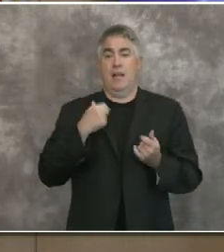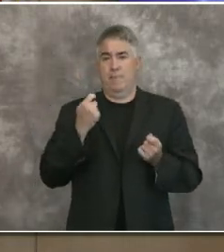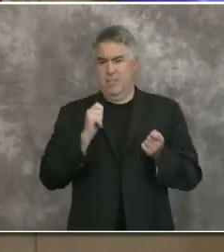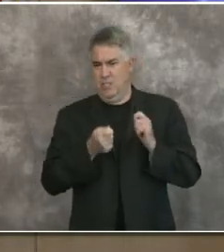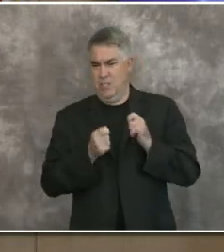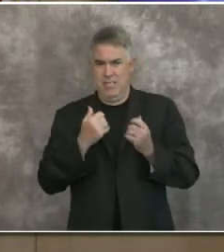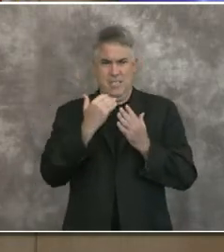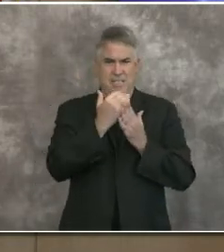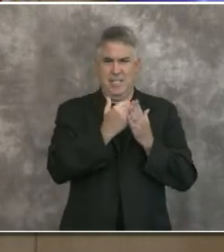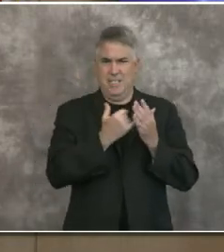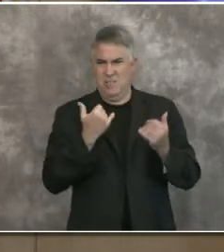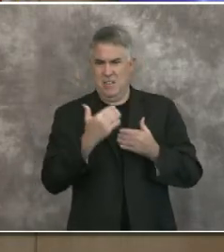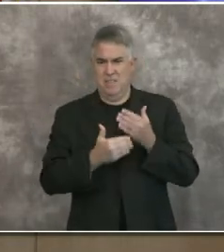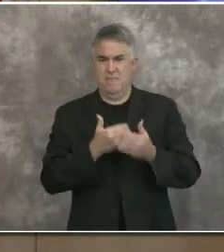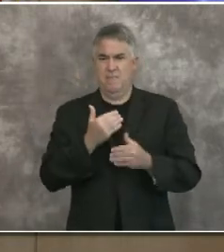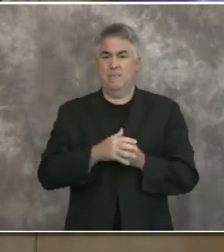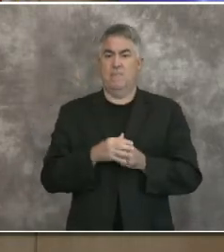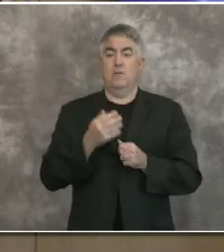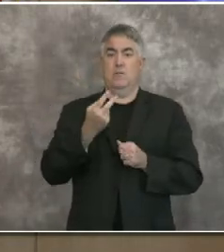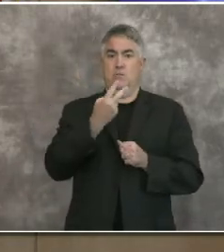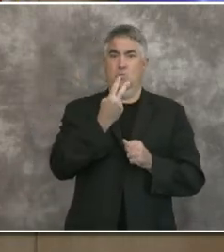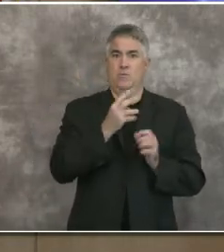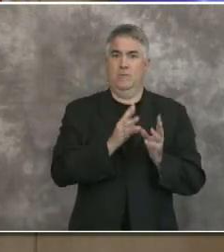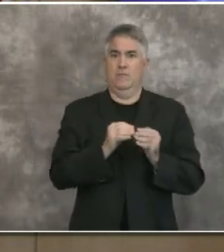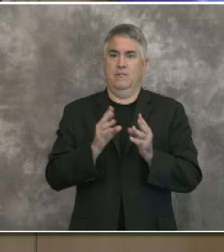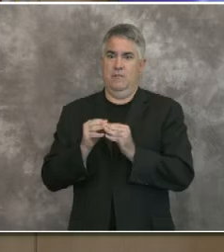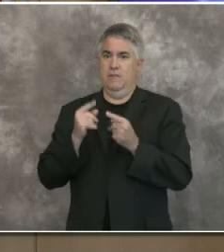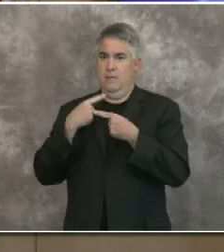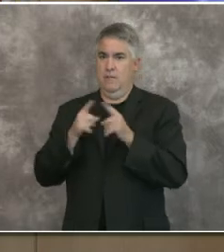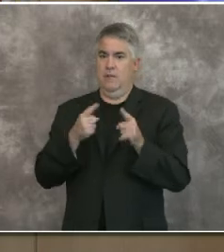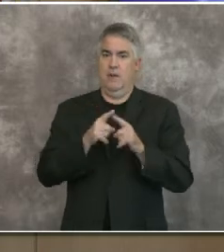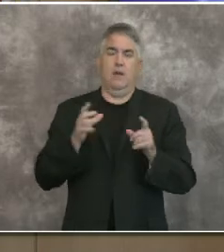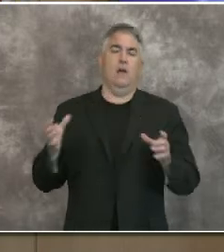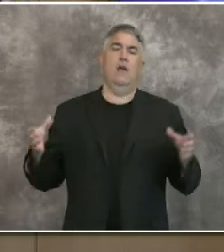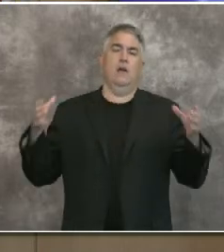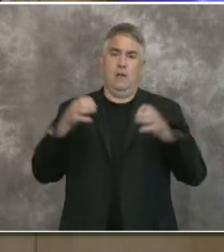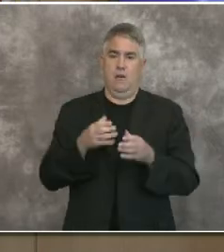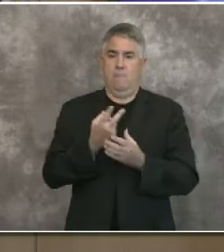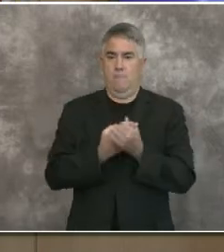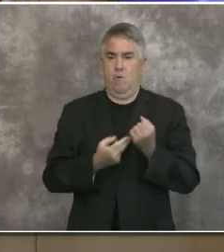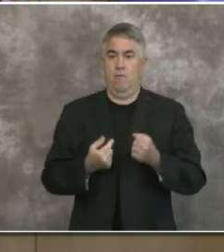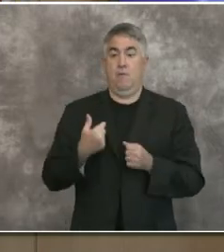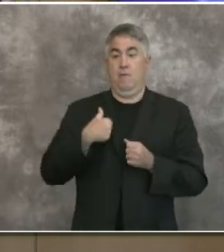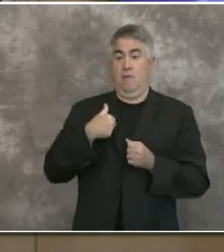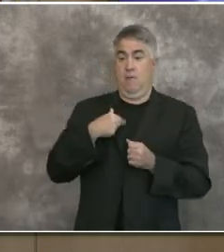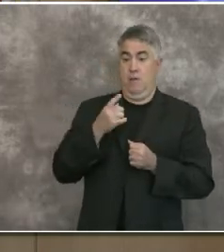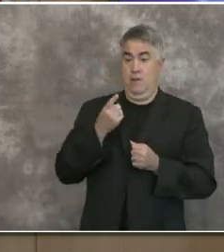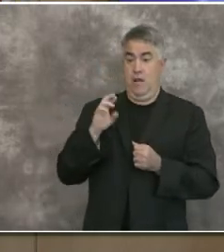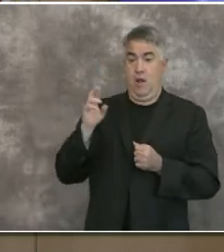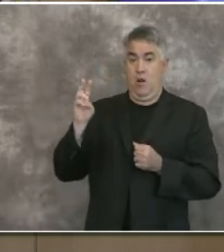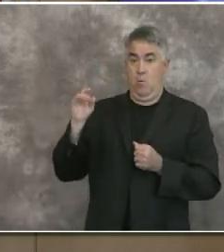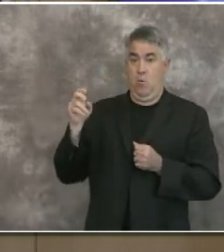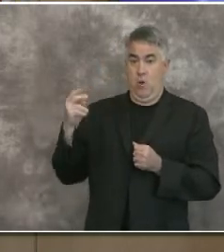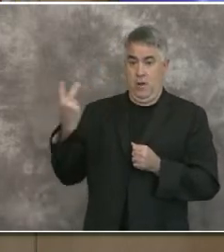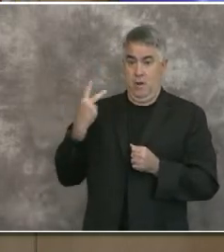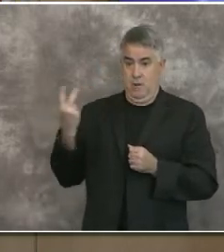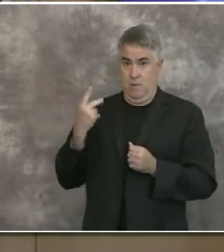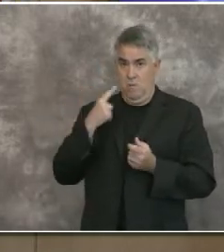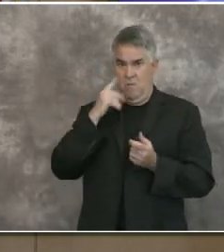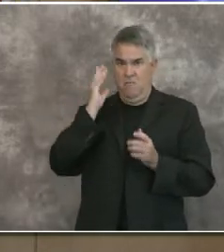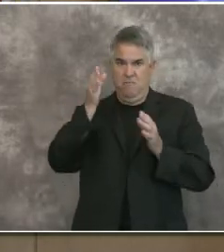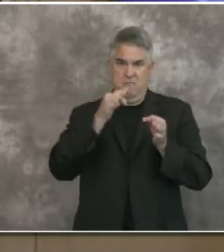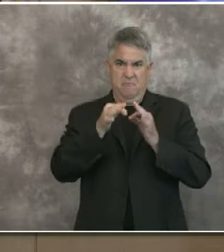essentially have two different press conferences that are going to happen back to back. Myself and Dr. Wooten will be providing an update on the coronavirus